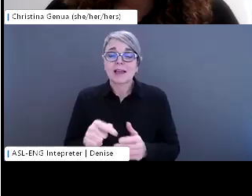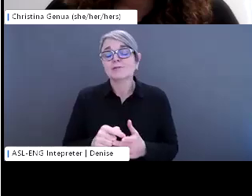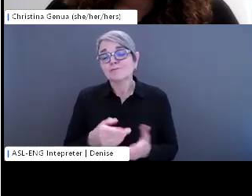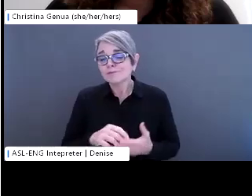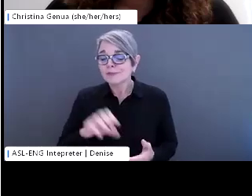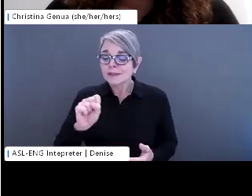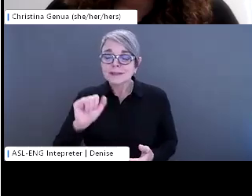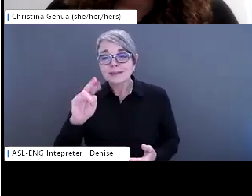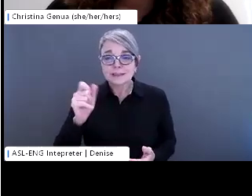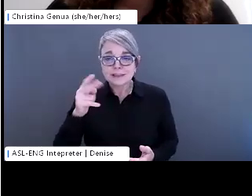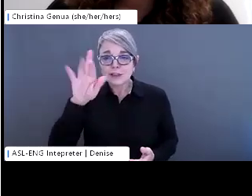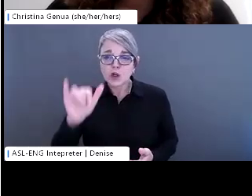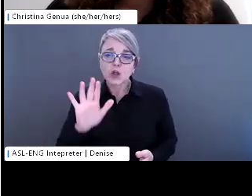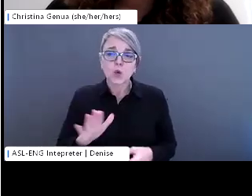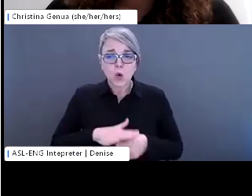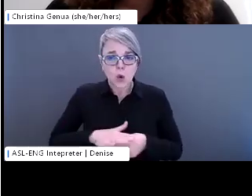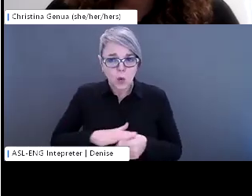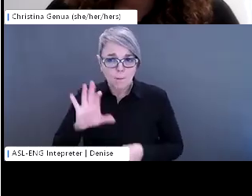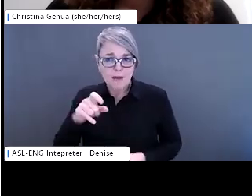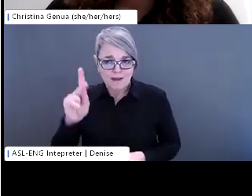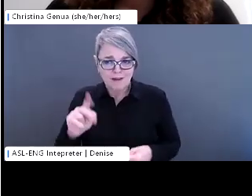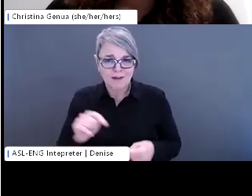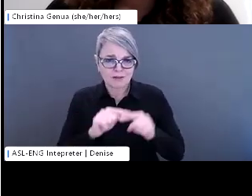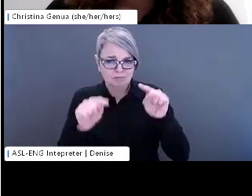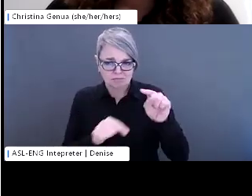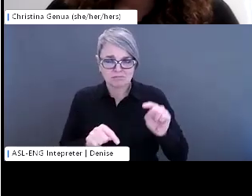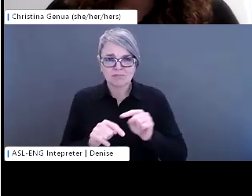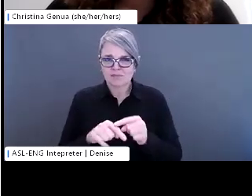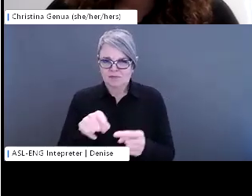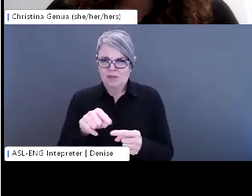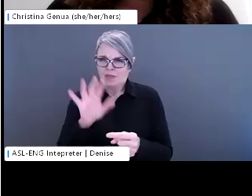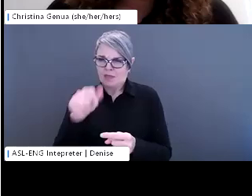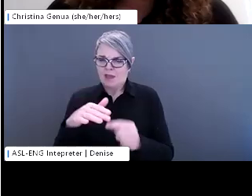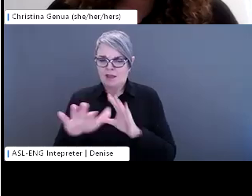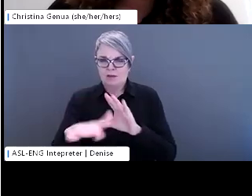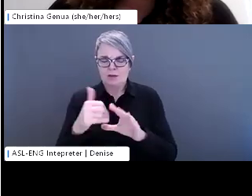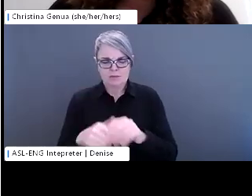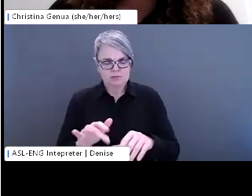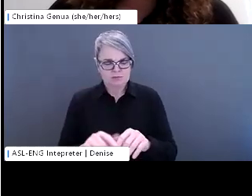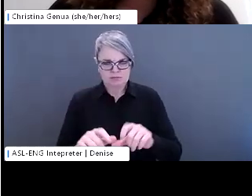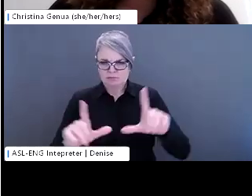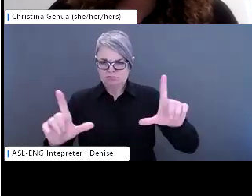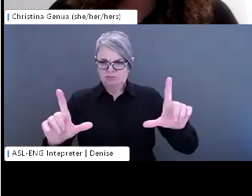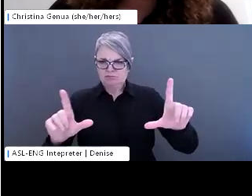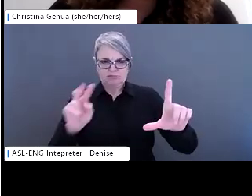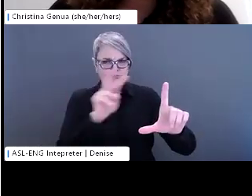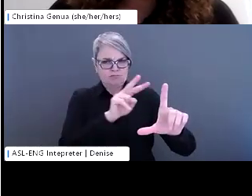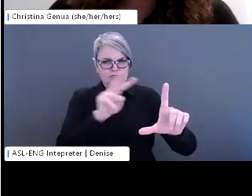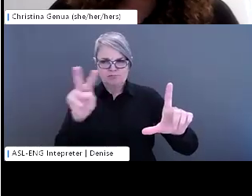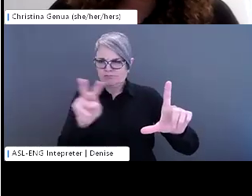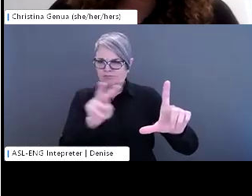so when we have emails of this nature, where the email seems